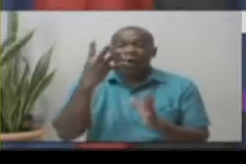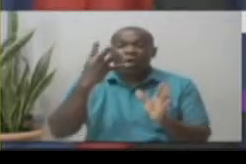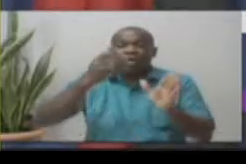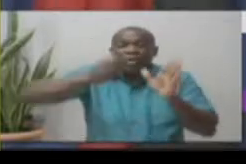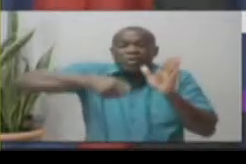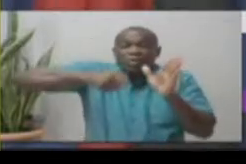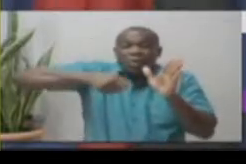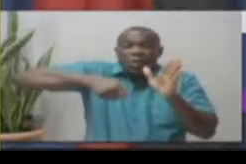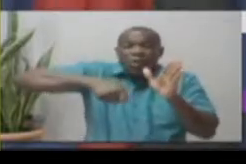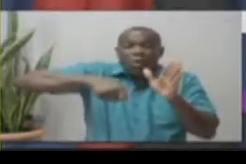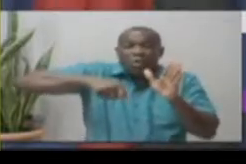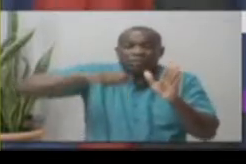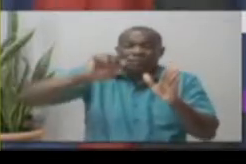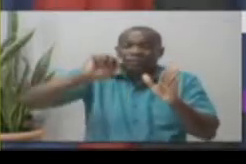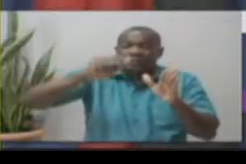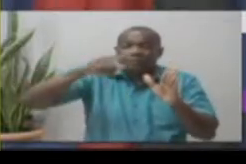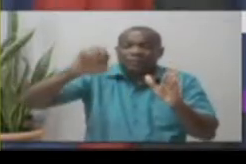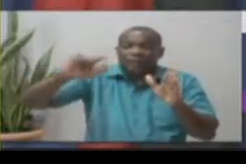4.